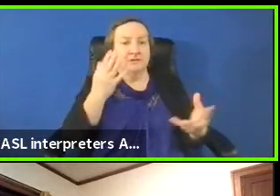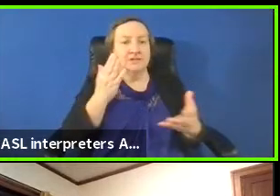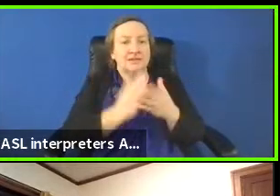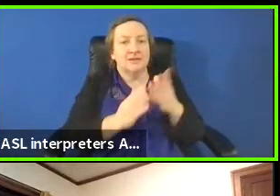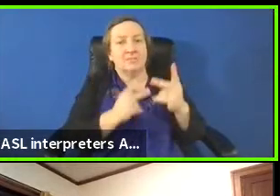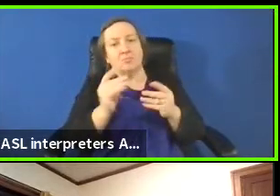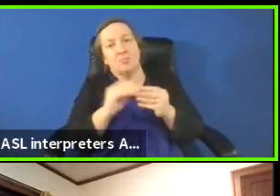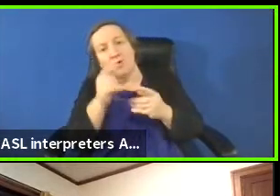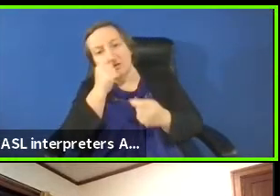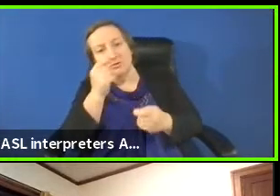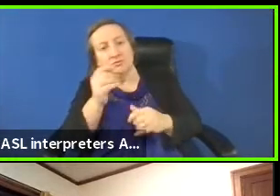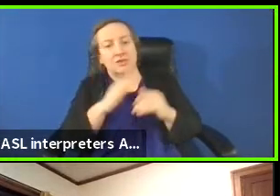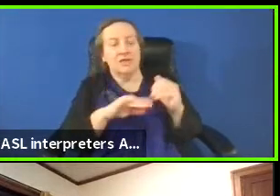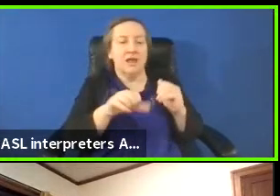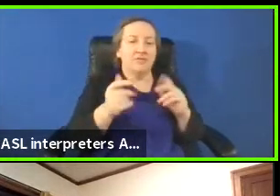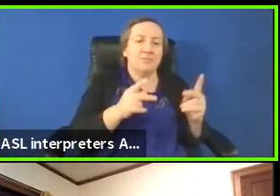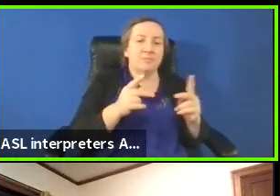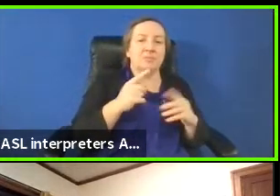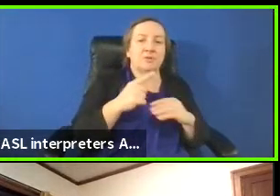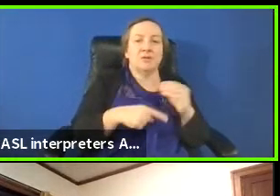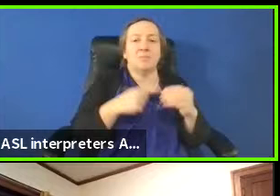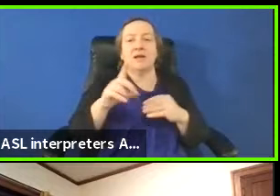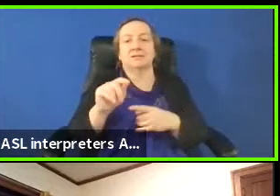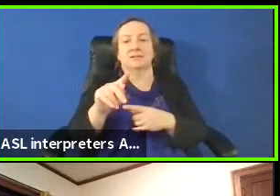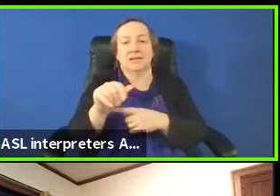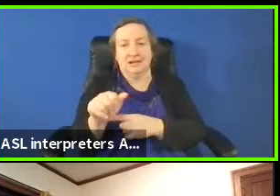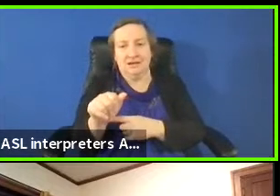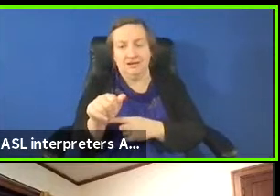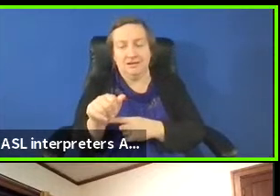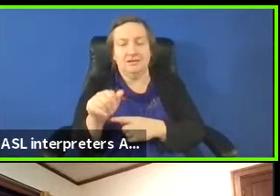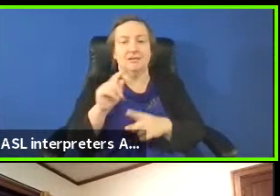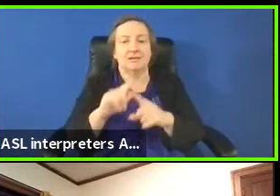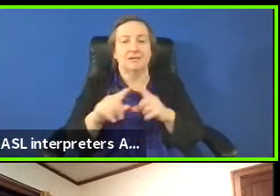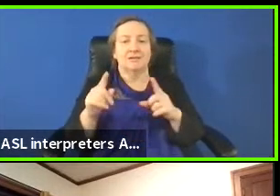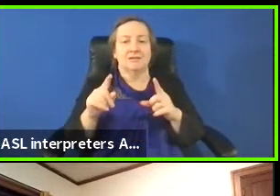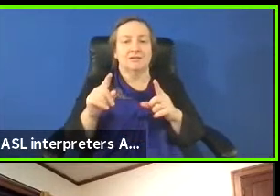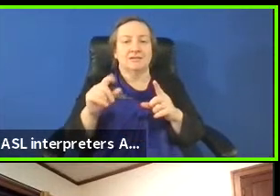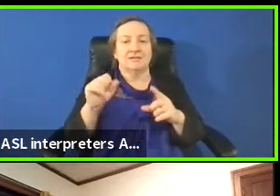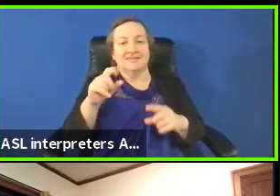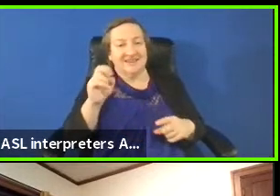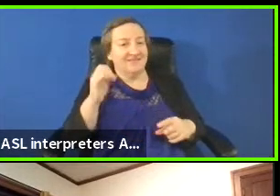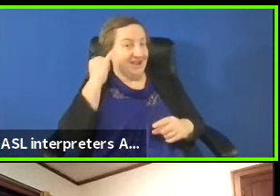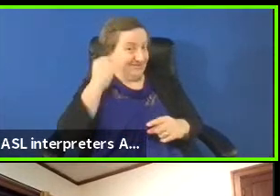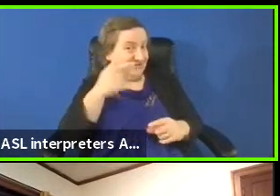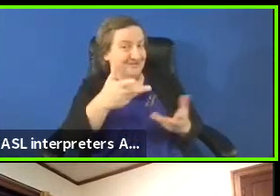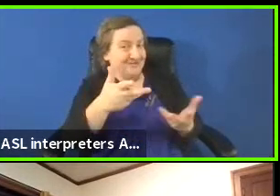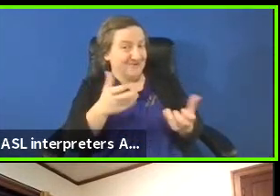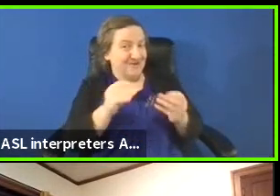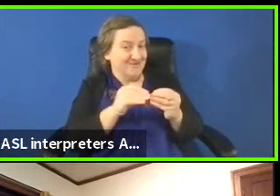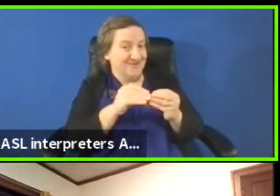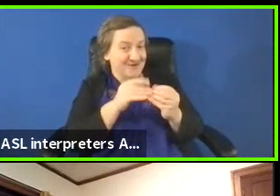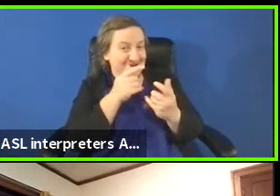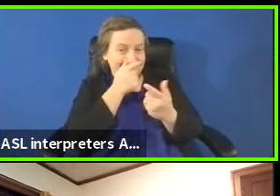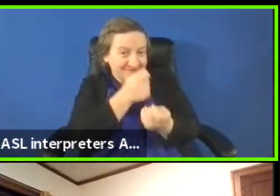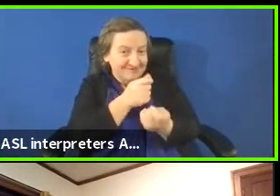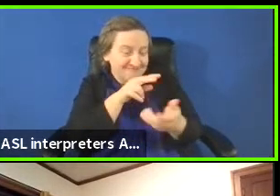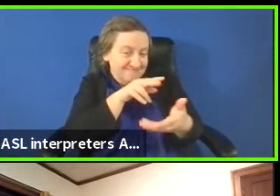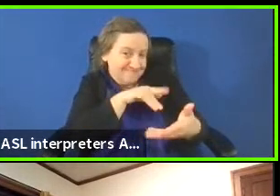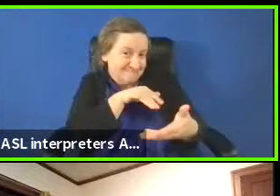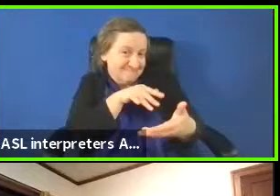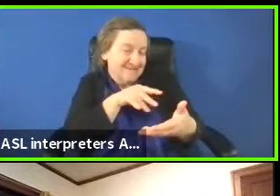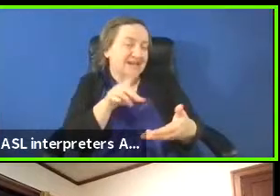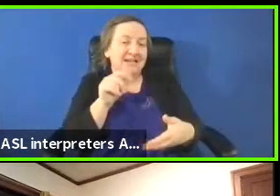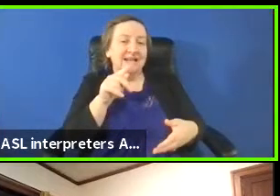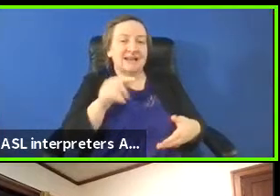interest than others in the data side. But Steve, I imagine you are one of those that has more interest. So